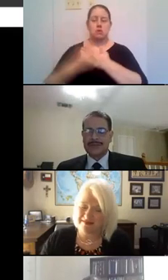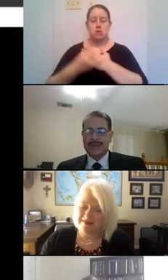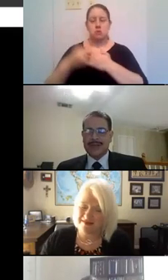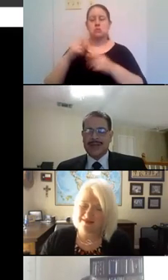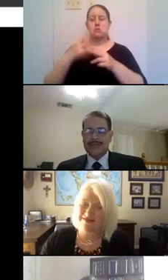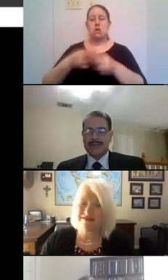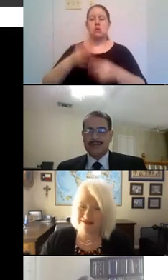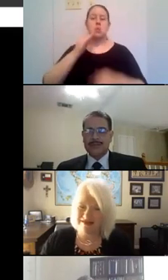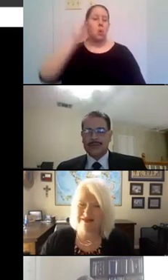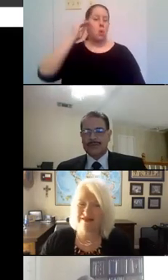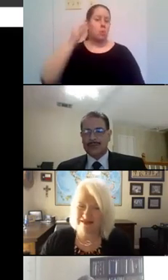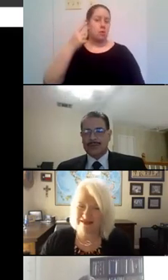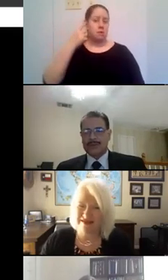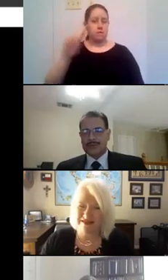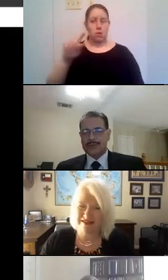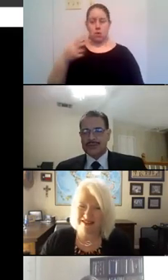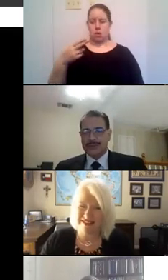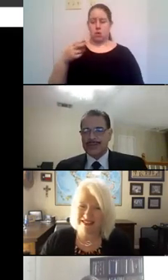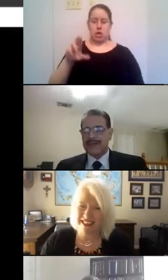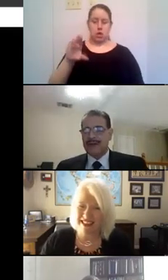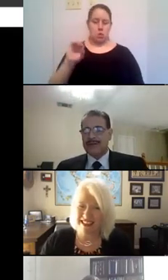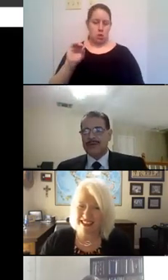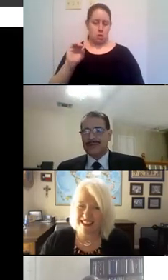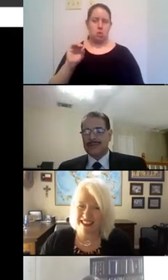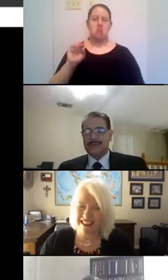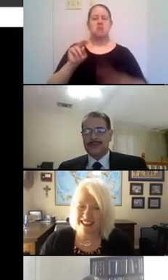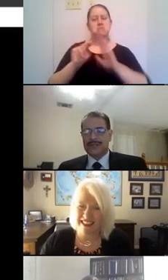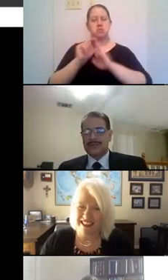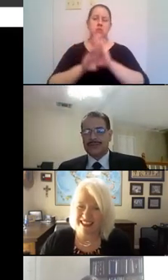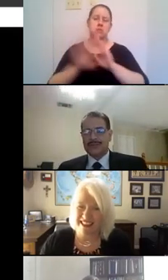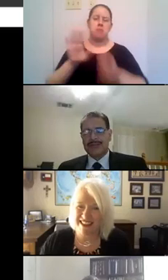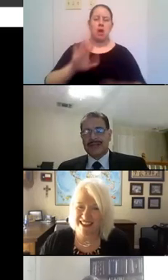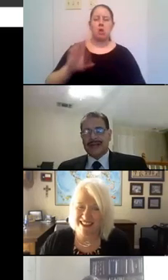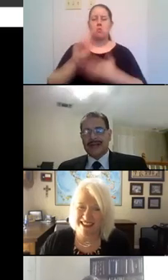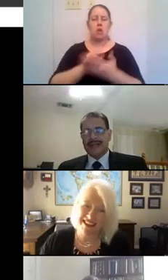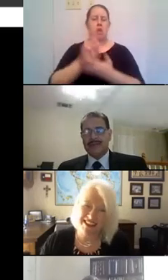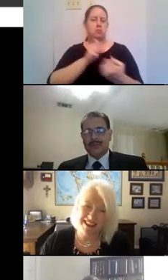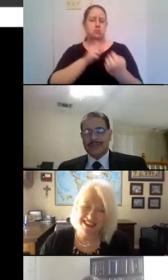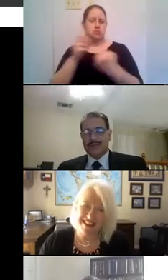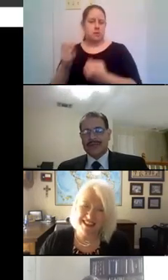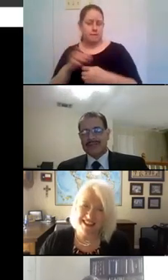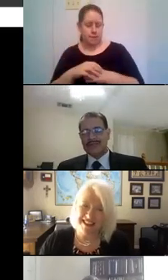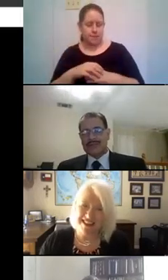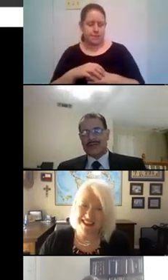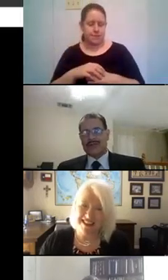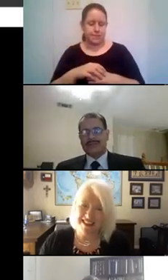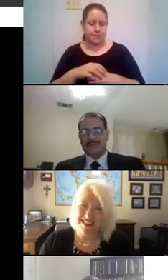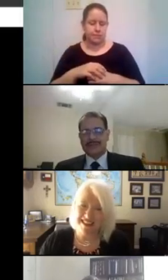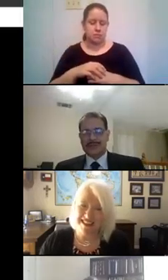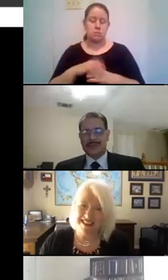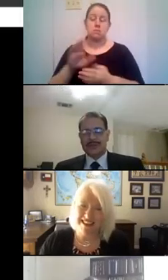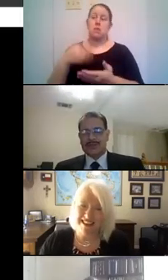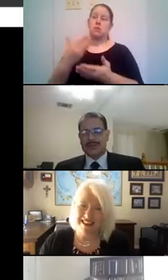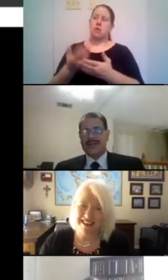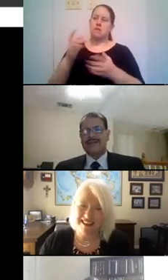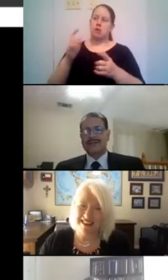Heroes. And so we drove to New Braunfels, which is about an hour away from San Antonio. And we went into this large